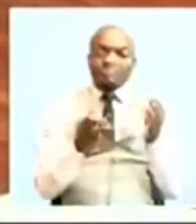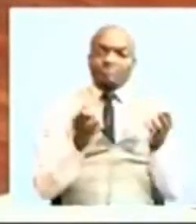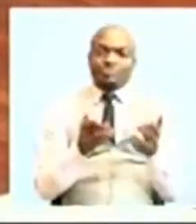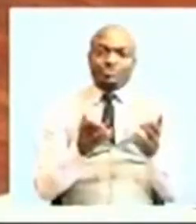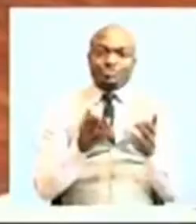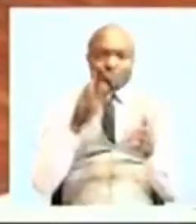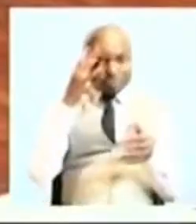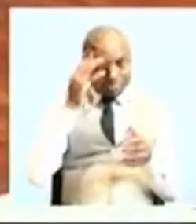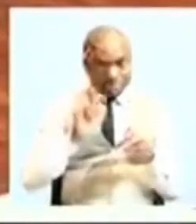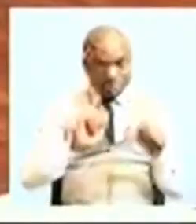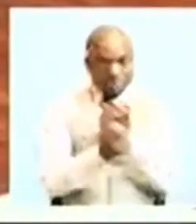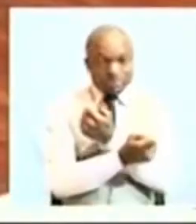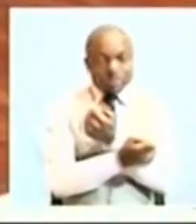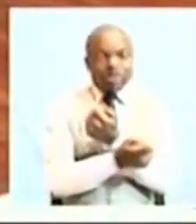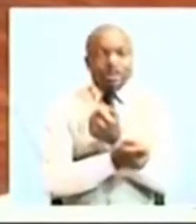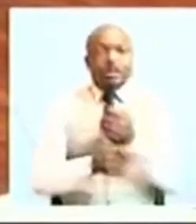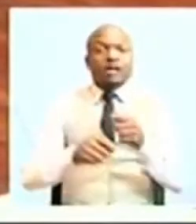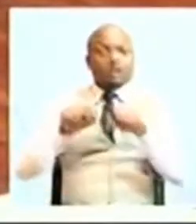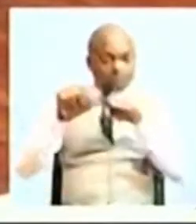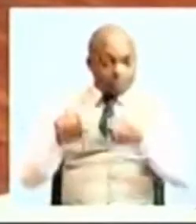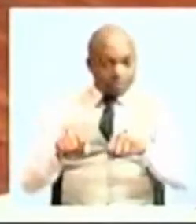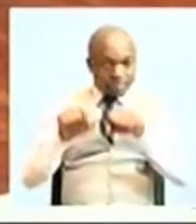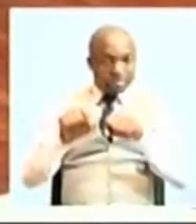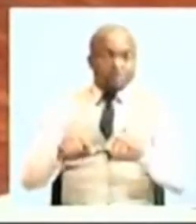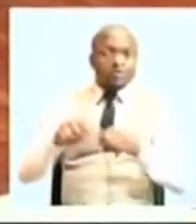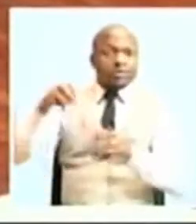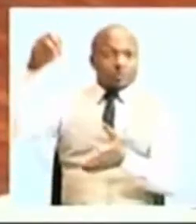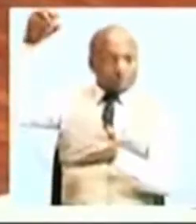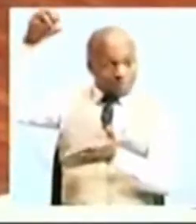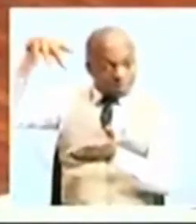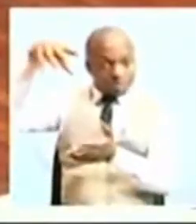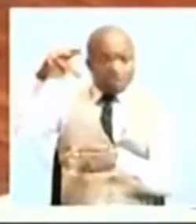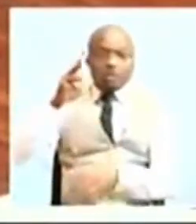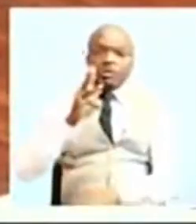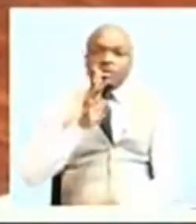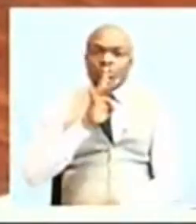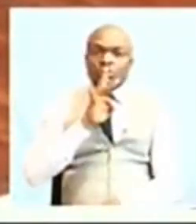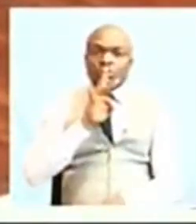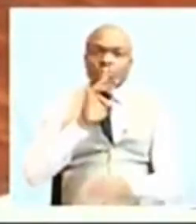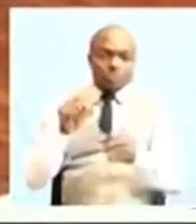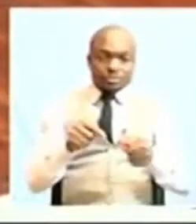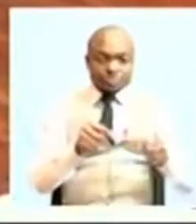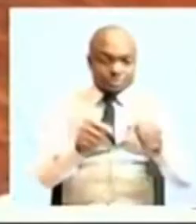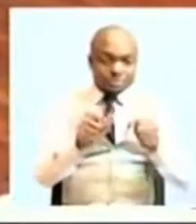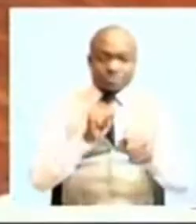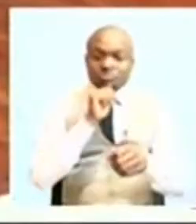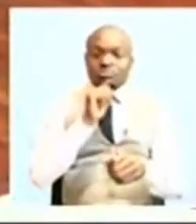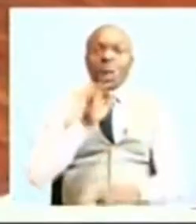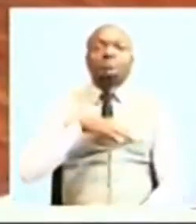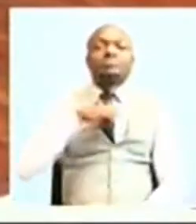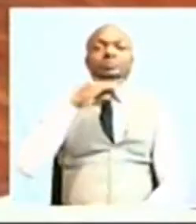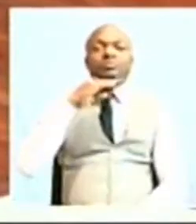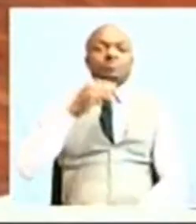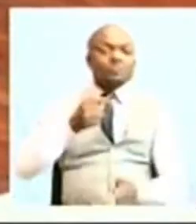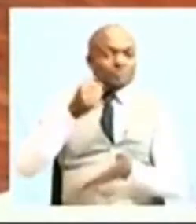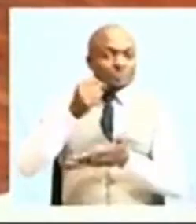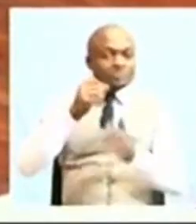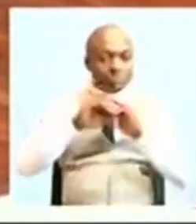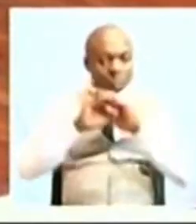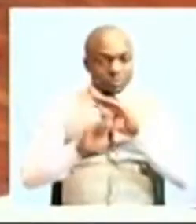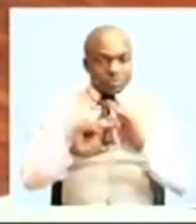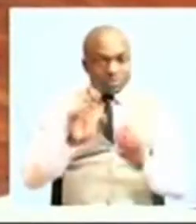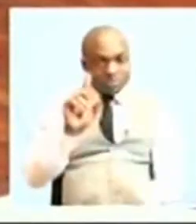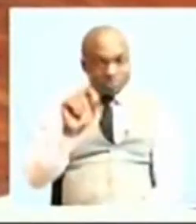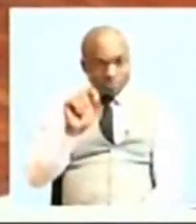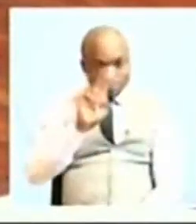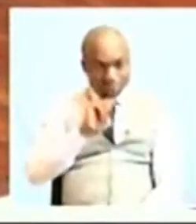change from a hand pump to a solar mechanized water system, which was not adequately budgeted for under the